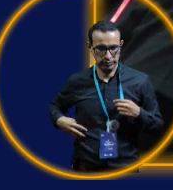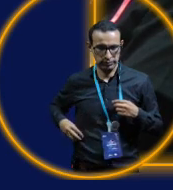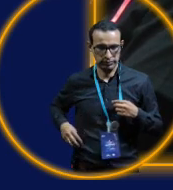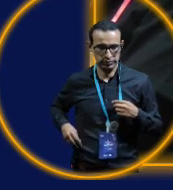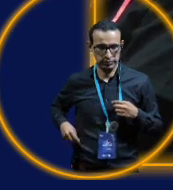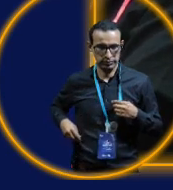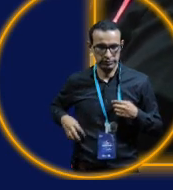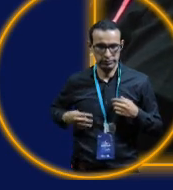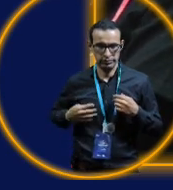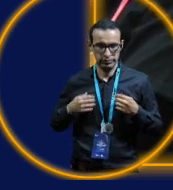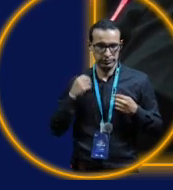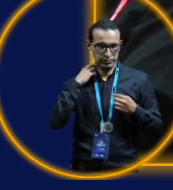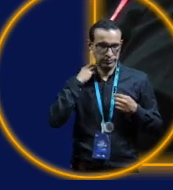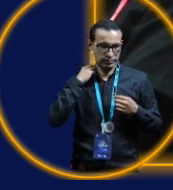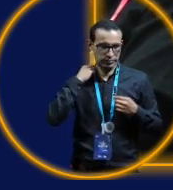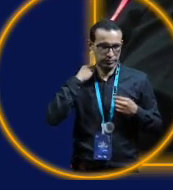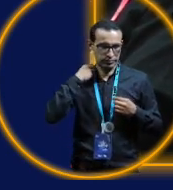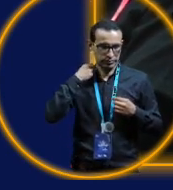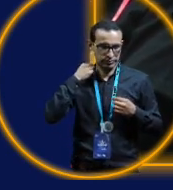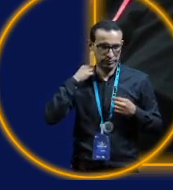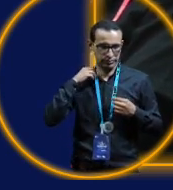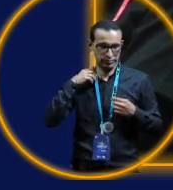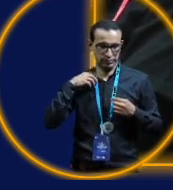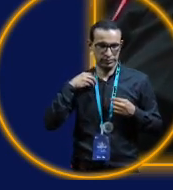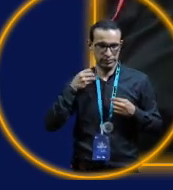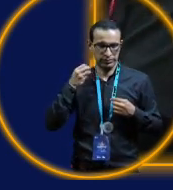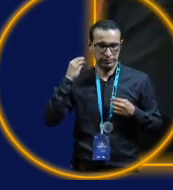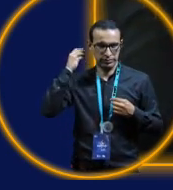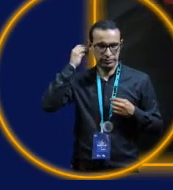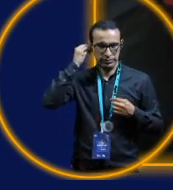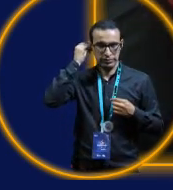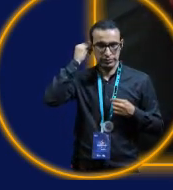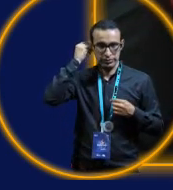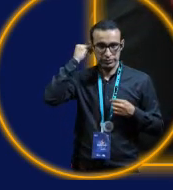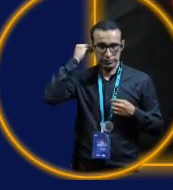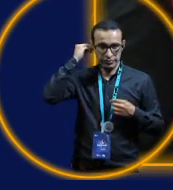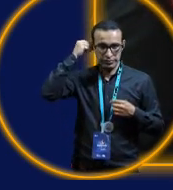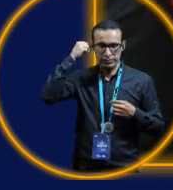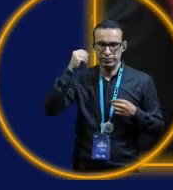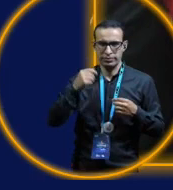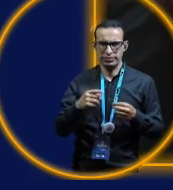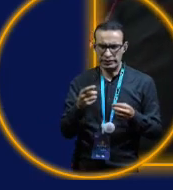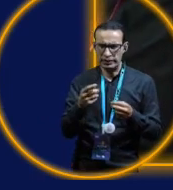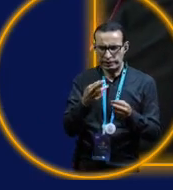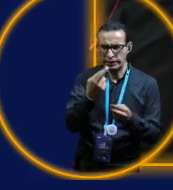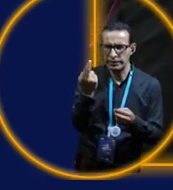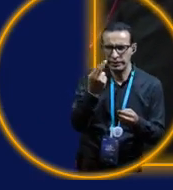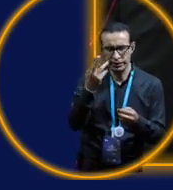you could you please summar the briefly Sorry I could not